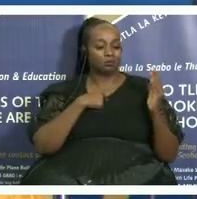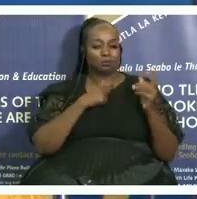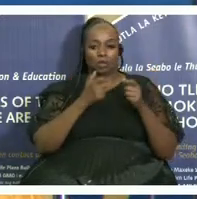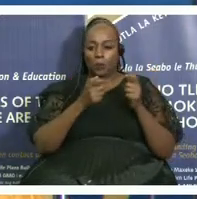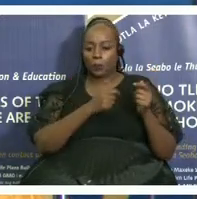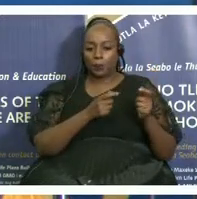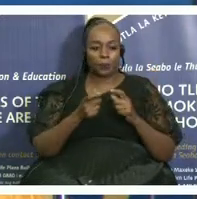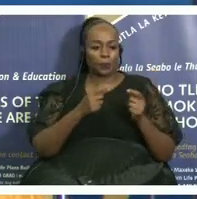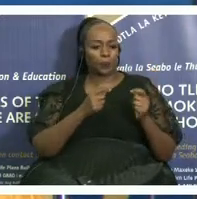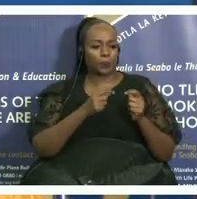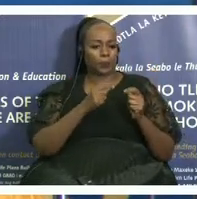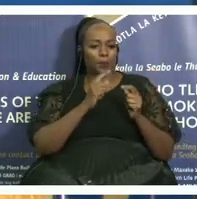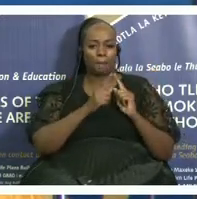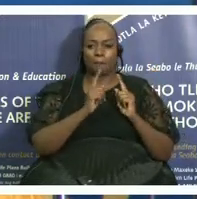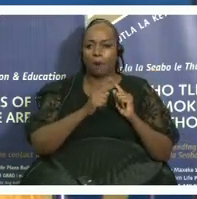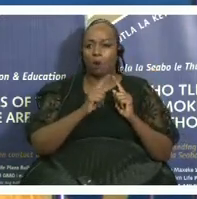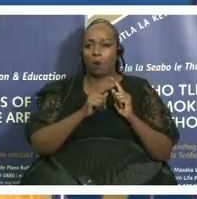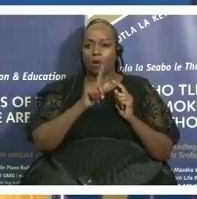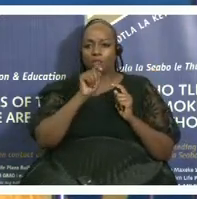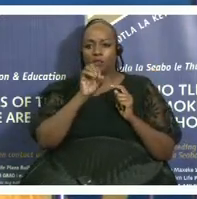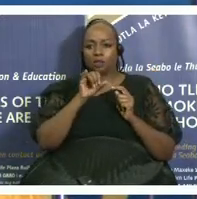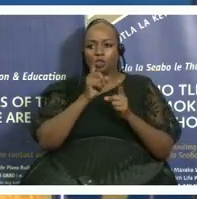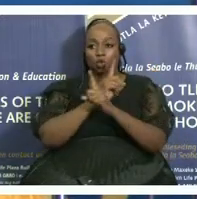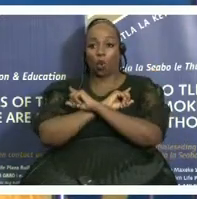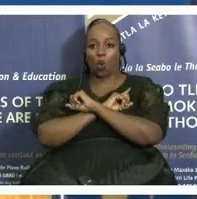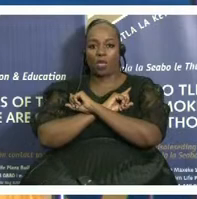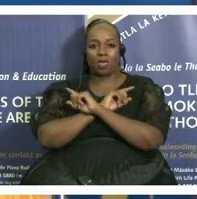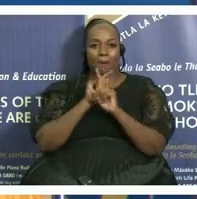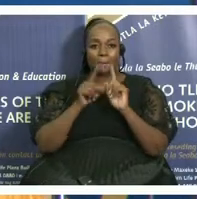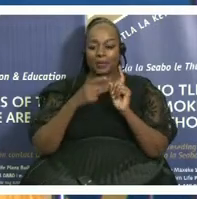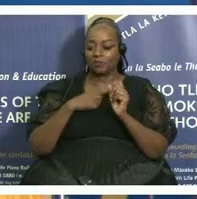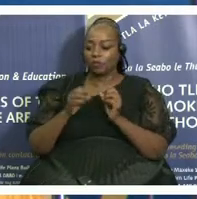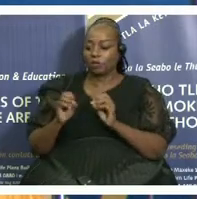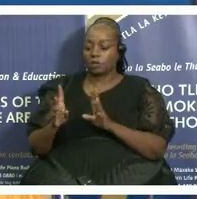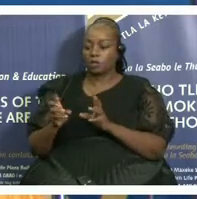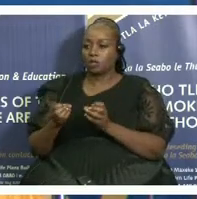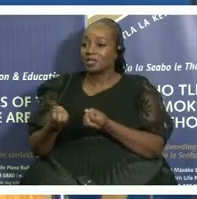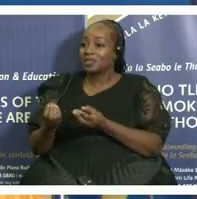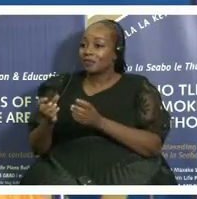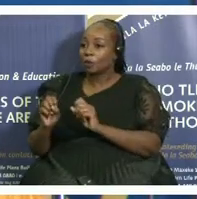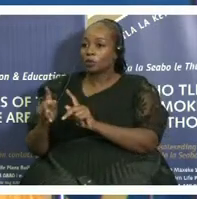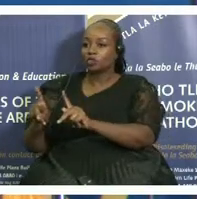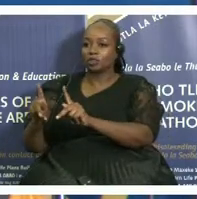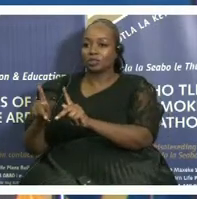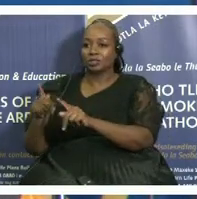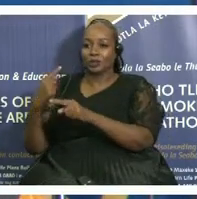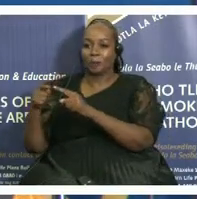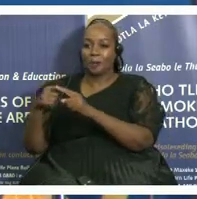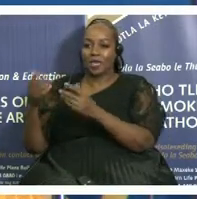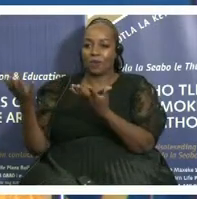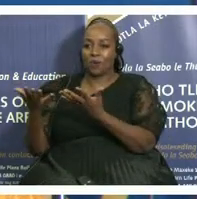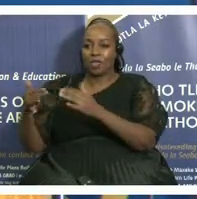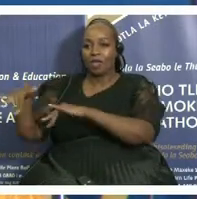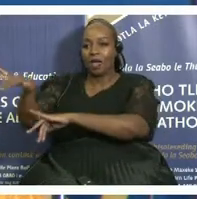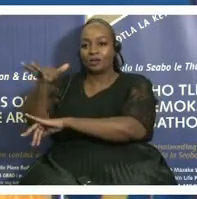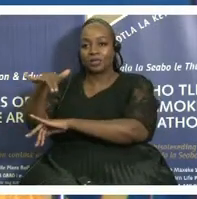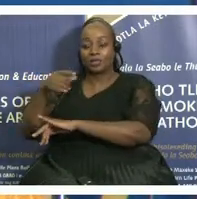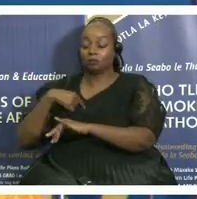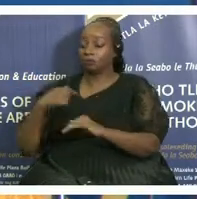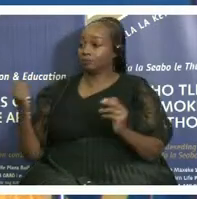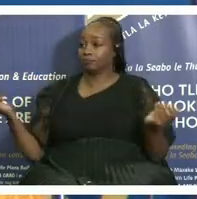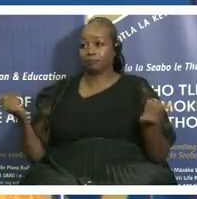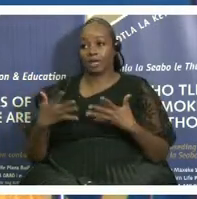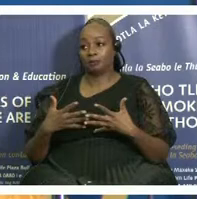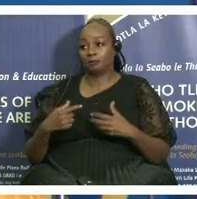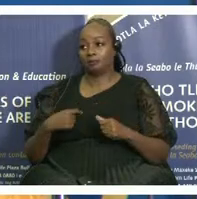go etelele emba re ga fa bana ba rona hore batle ba fumane monyetla wa bapala ka ntle o tla bona mohlolo